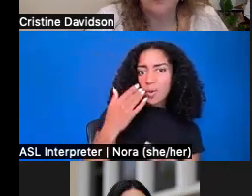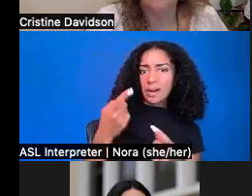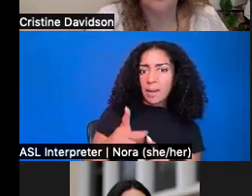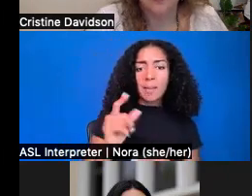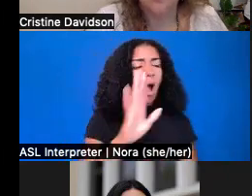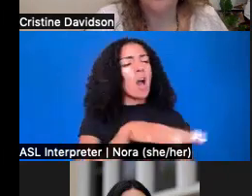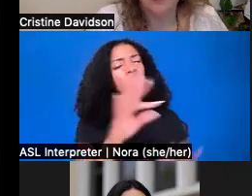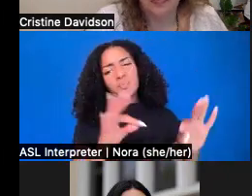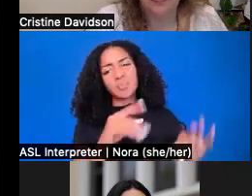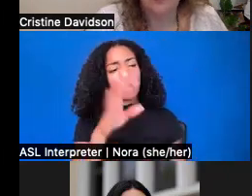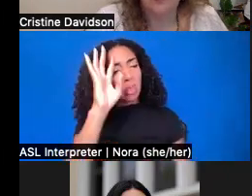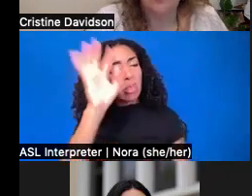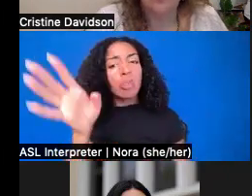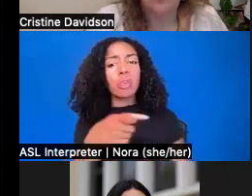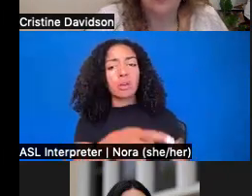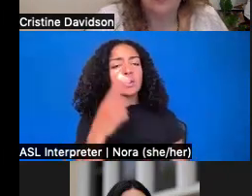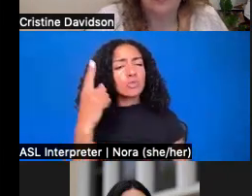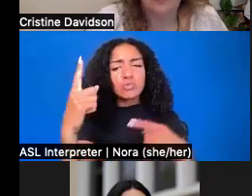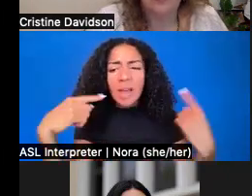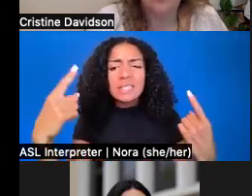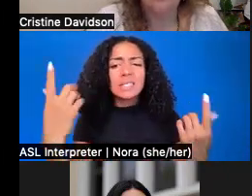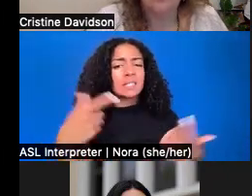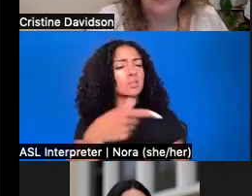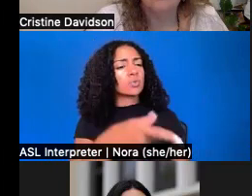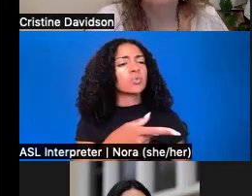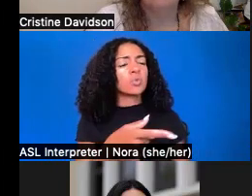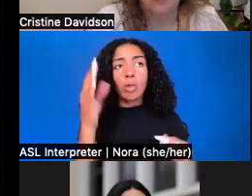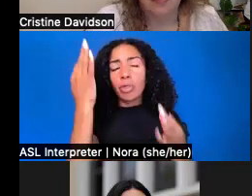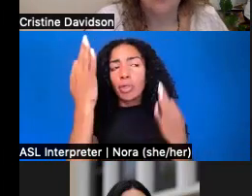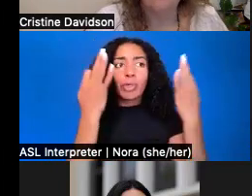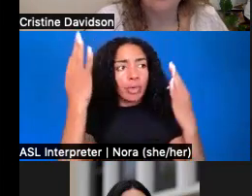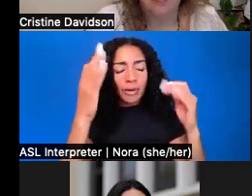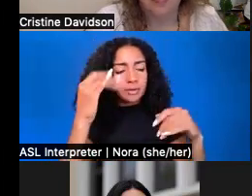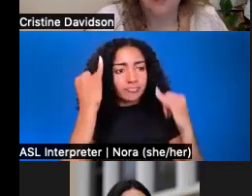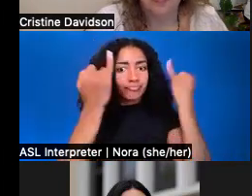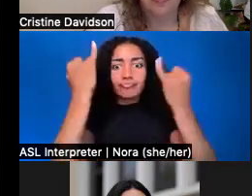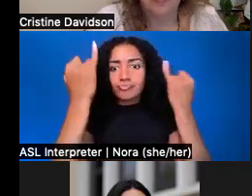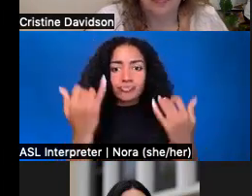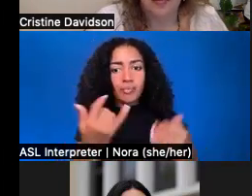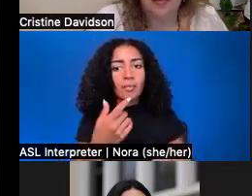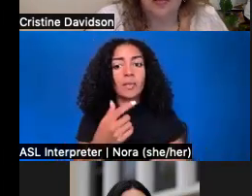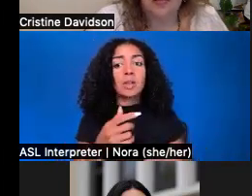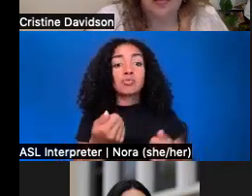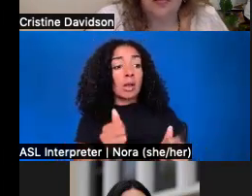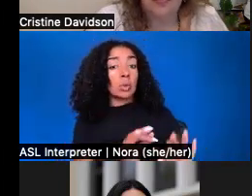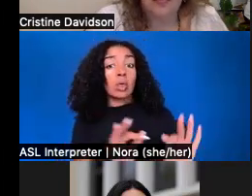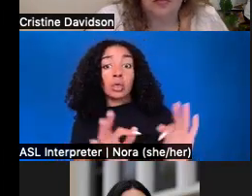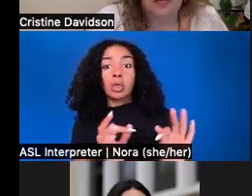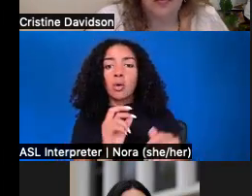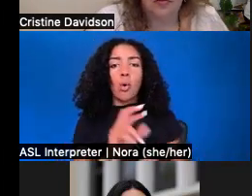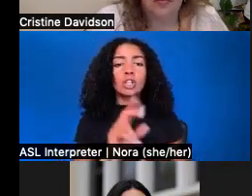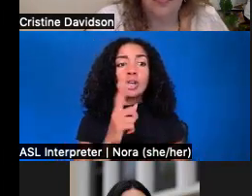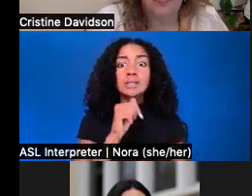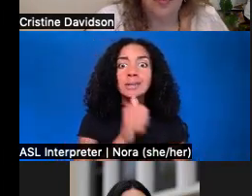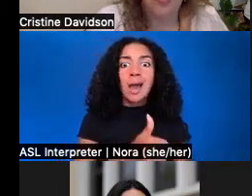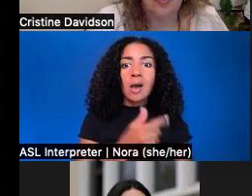you're just being dramatic, or something, like minimizing or trying to outright like deny the reality that something in the past